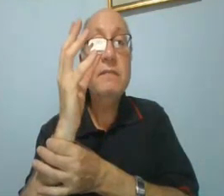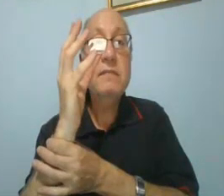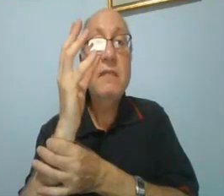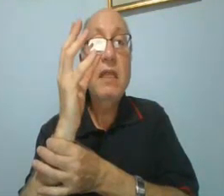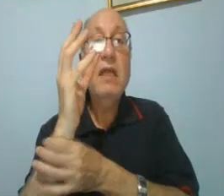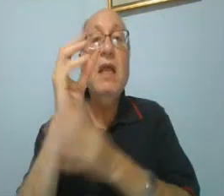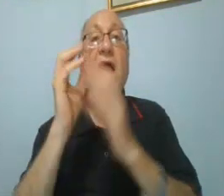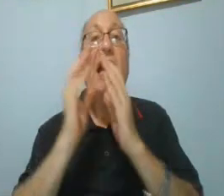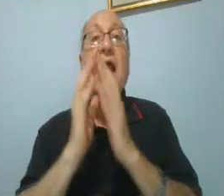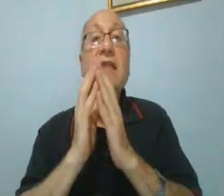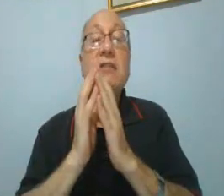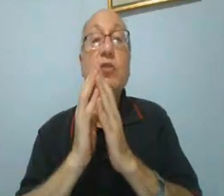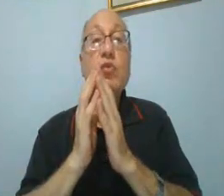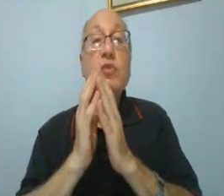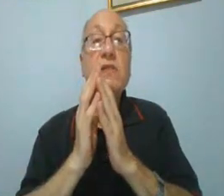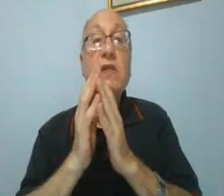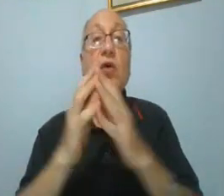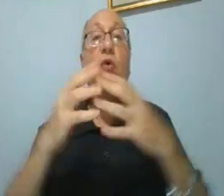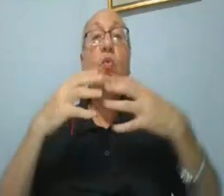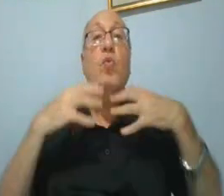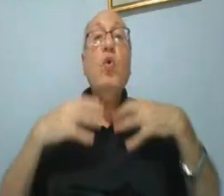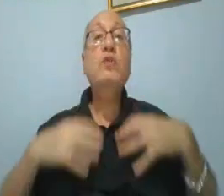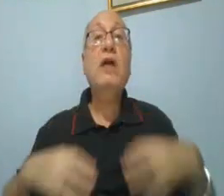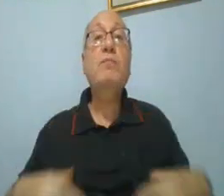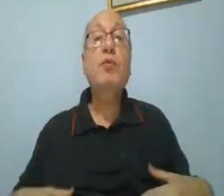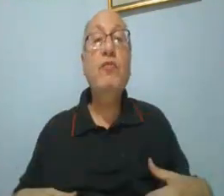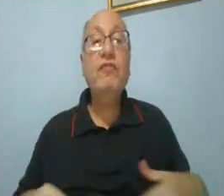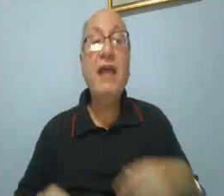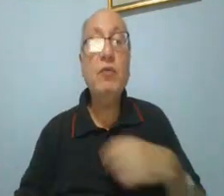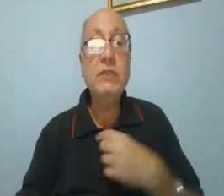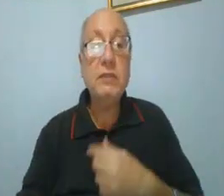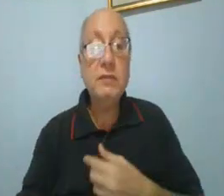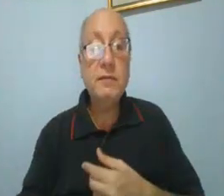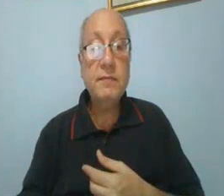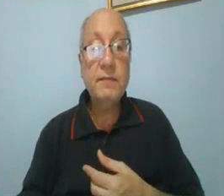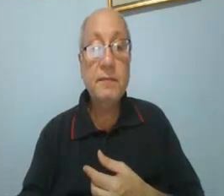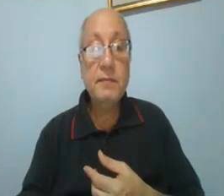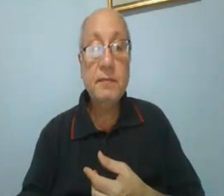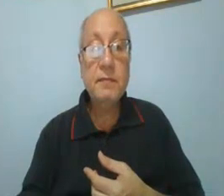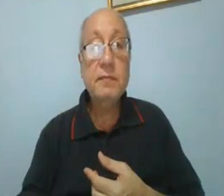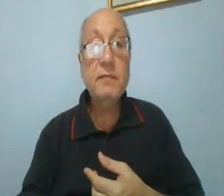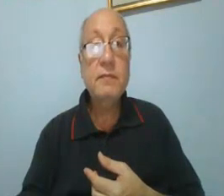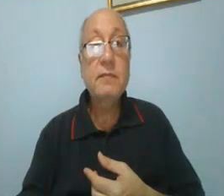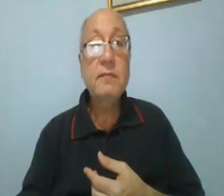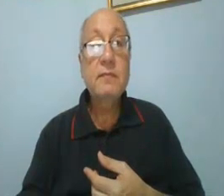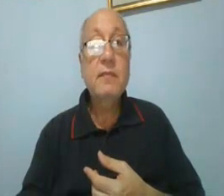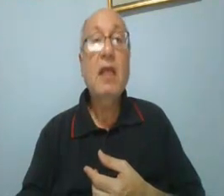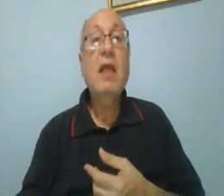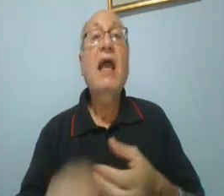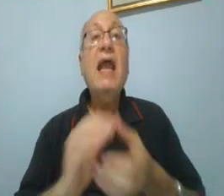gloves, and use waterproof gown,